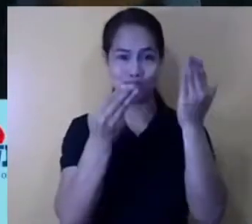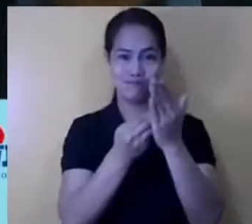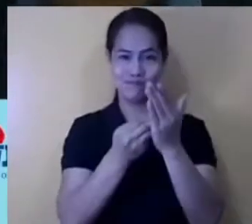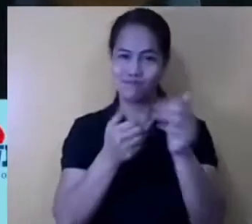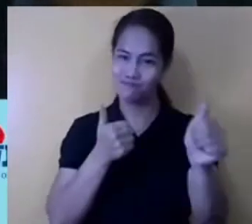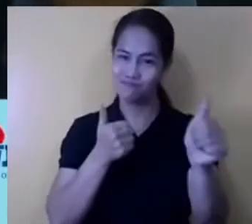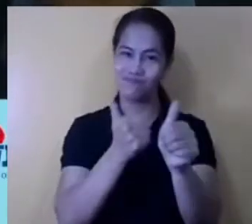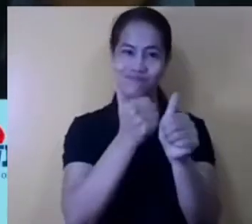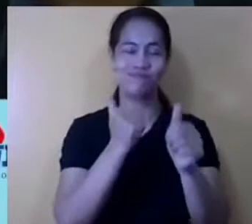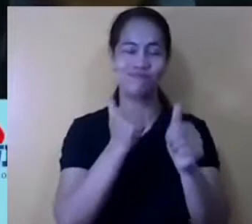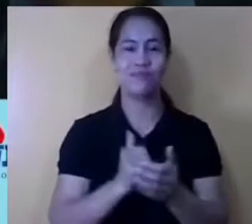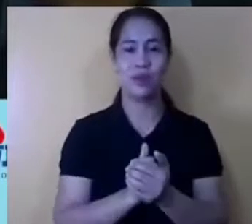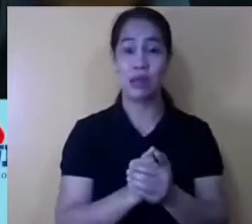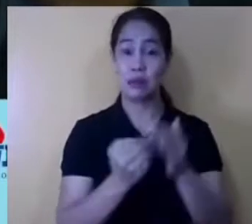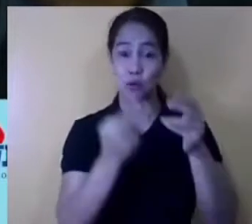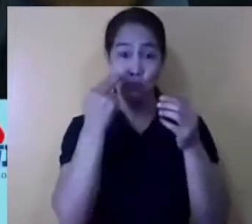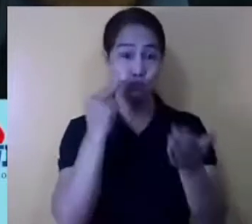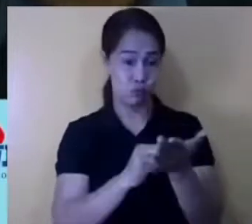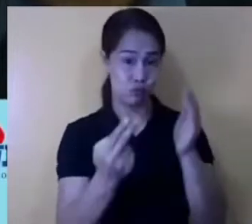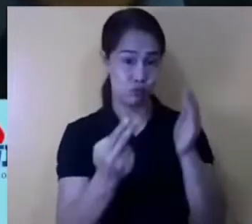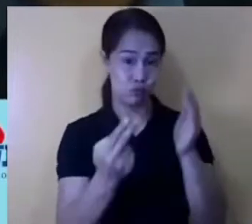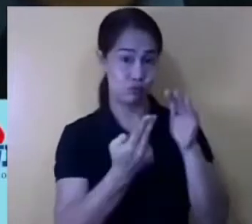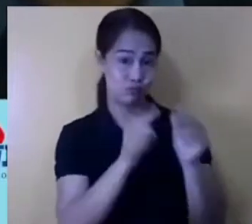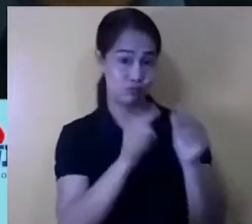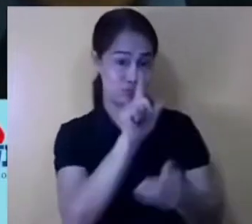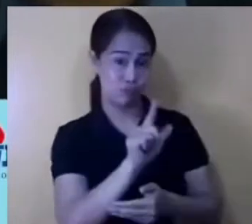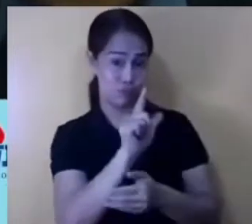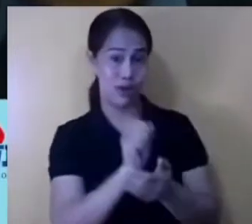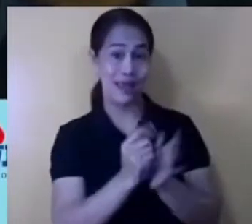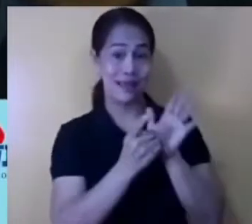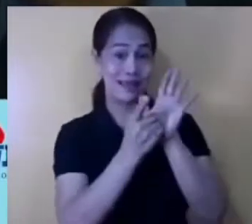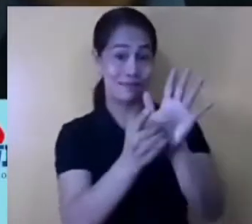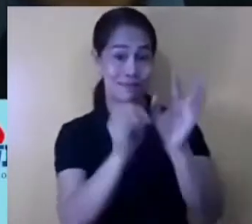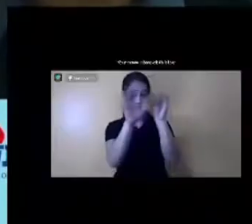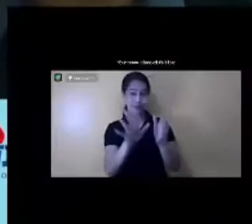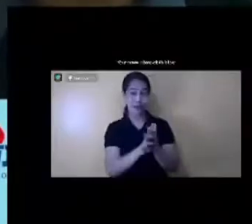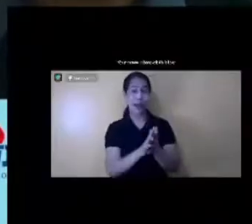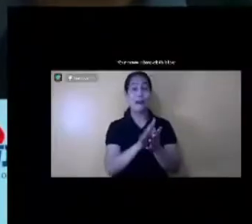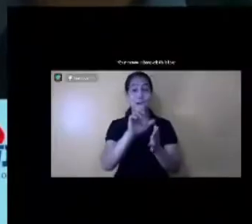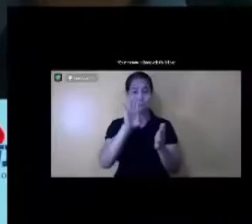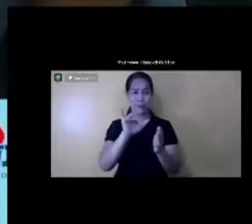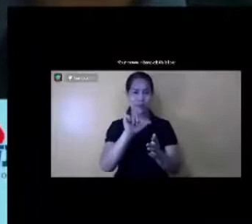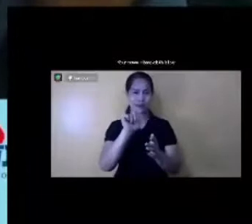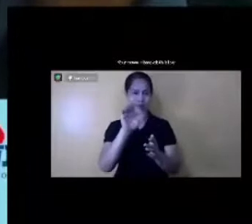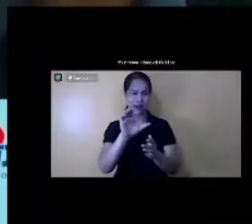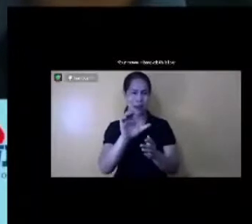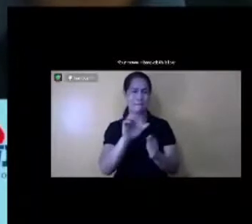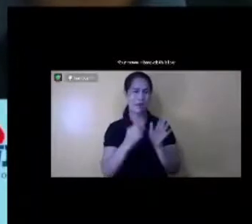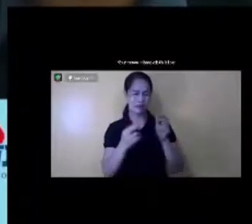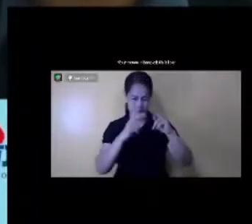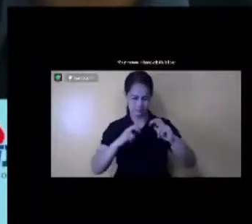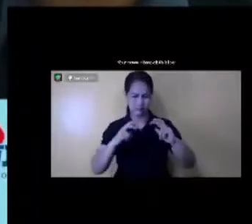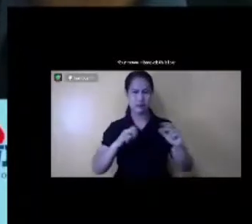below, for modular approach, demonstration teaching via LAC must reflect the teaching